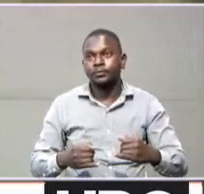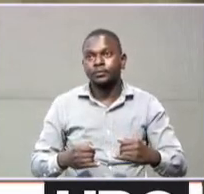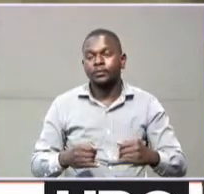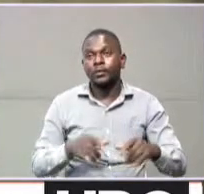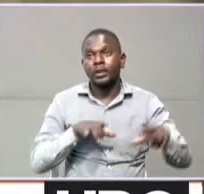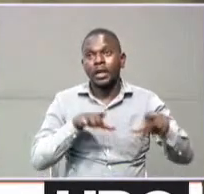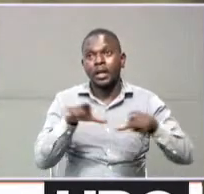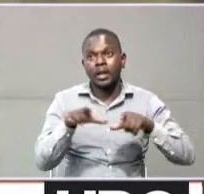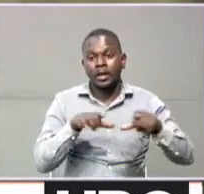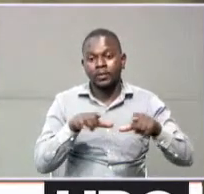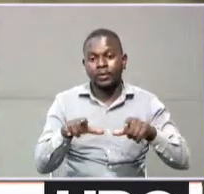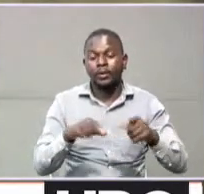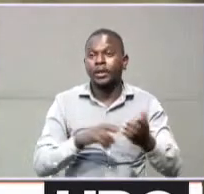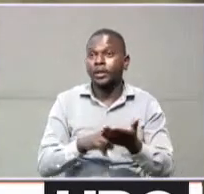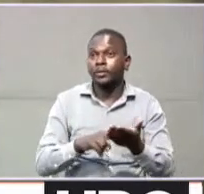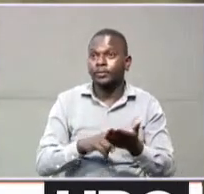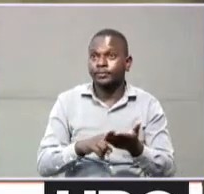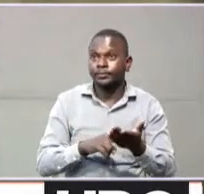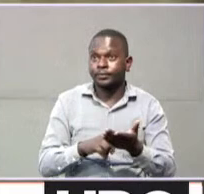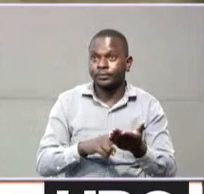that has been used